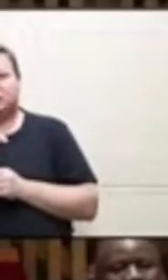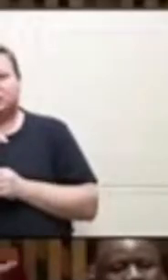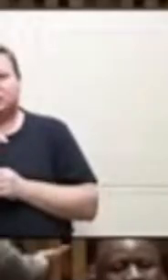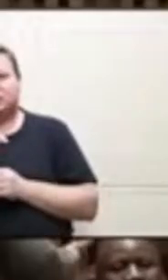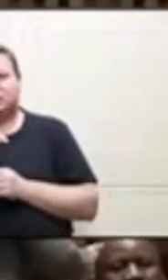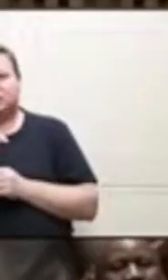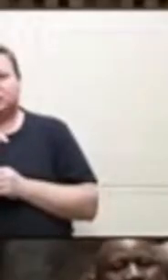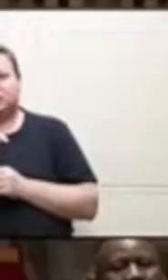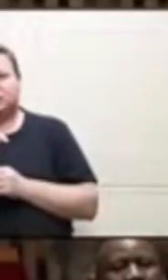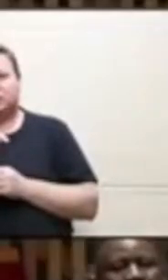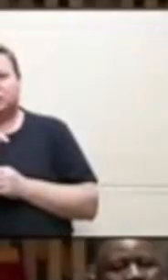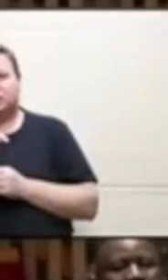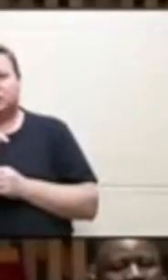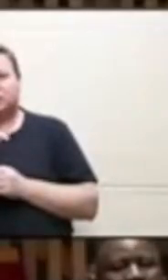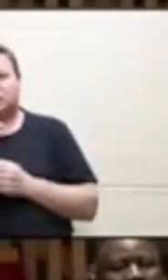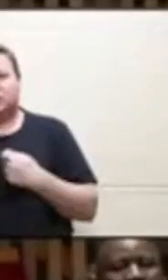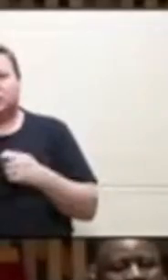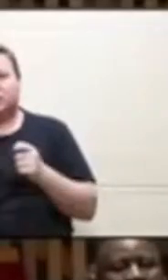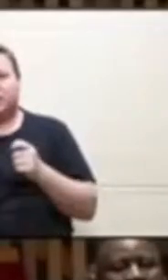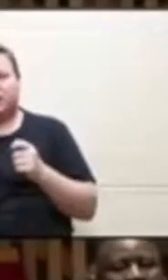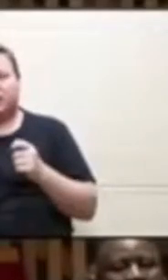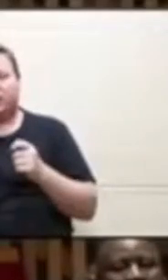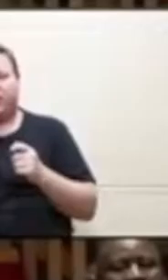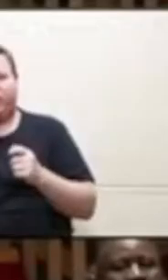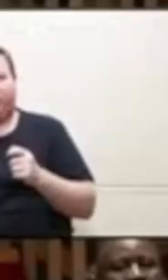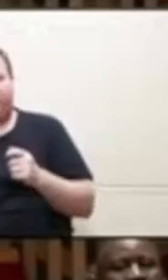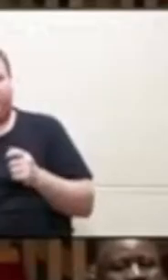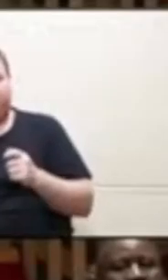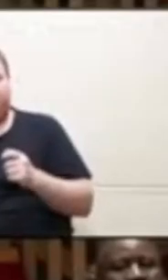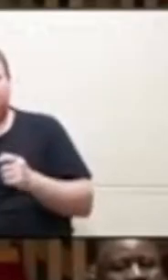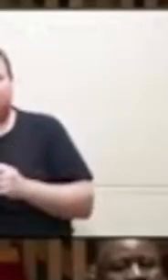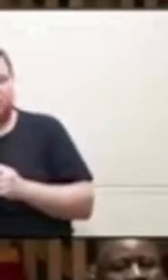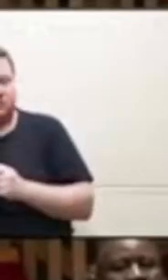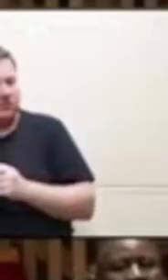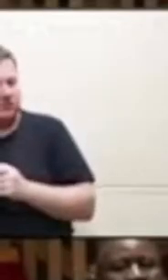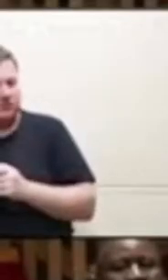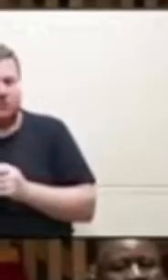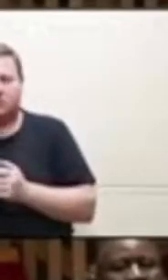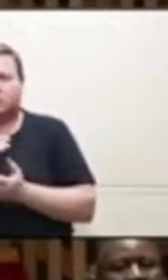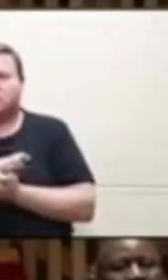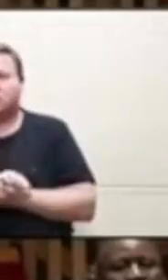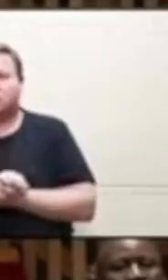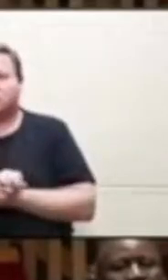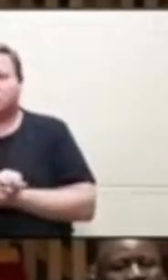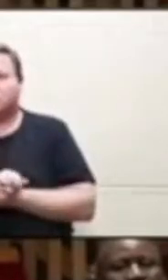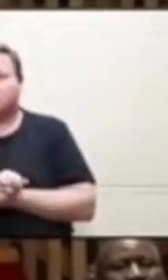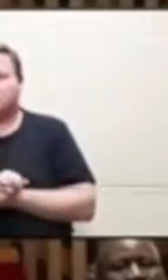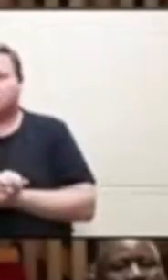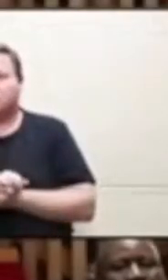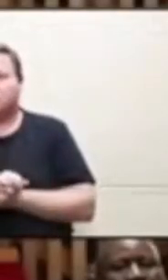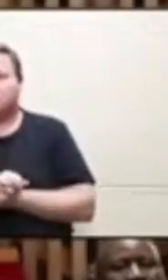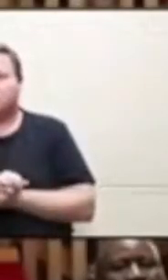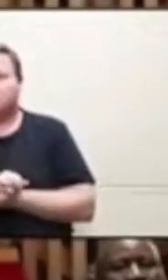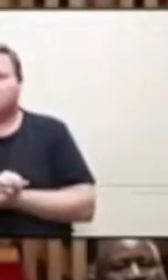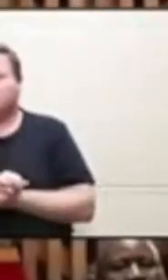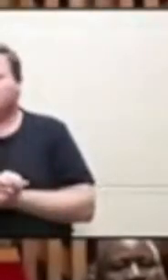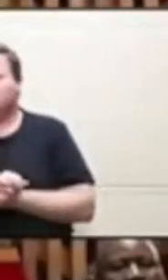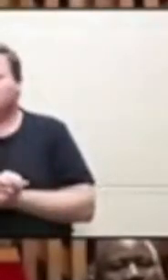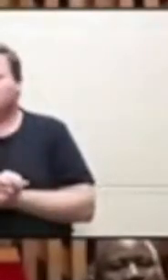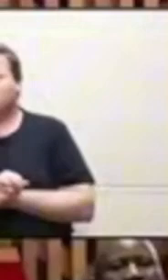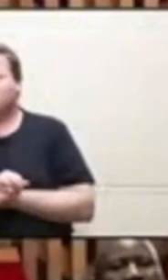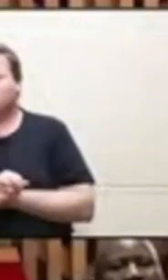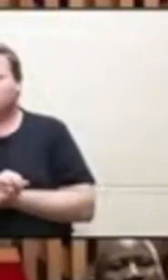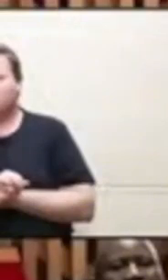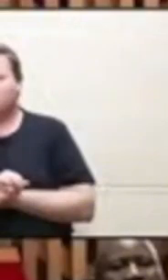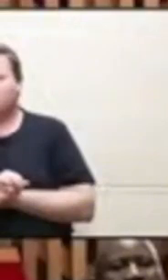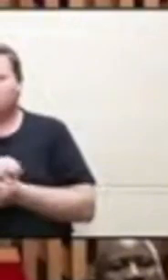expenditure on laboratory. Let me just check the expenditure on the laboratory. And then there's, so we're talking two